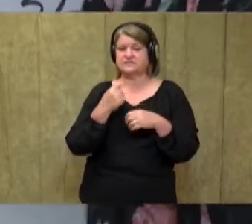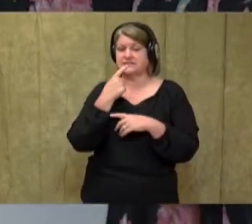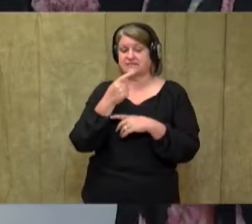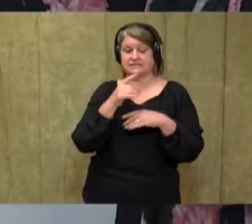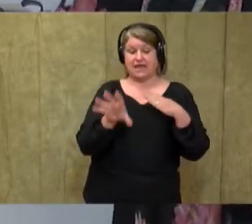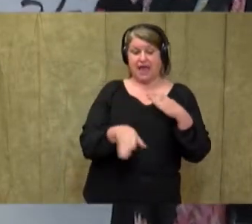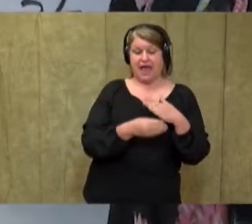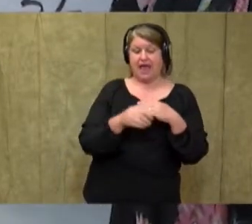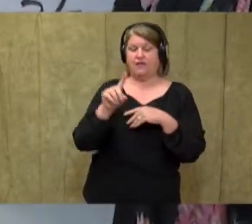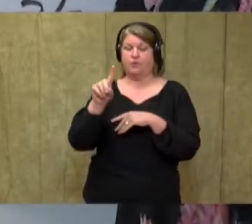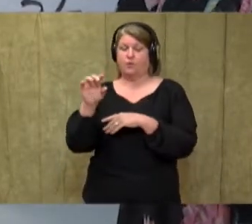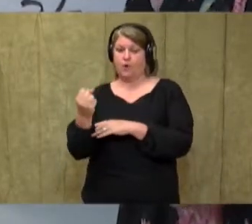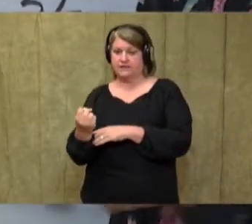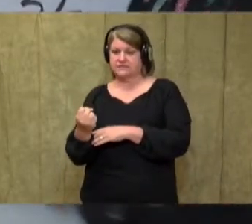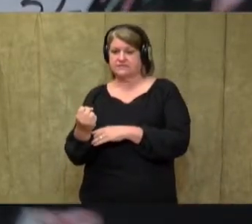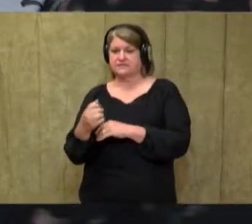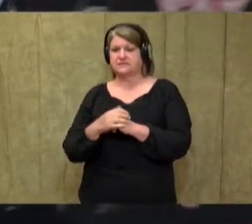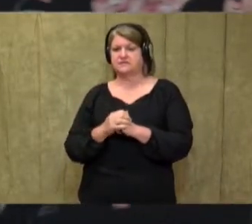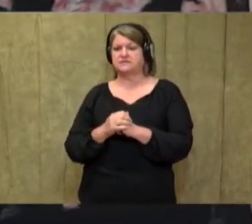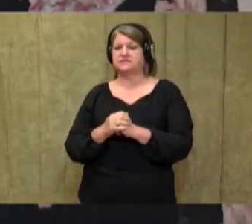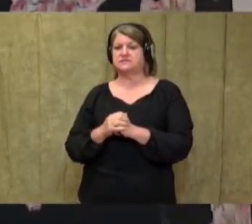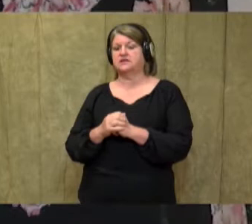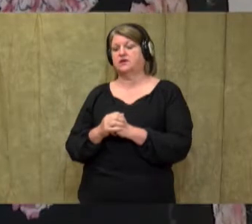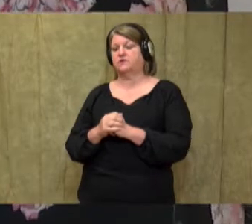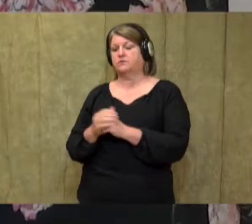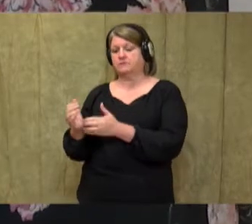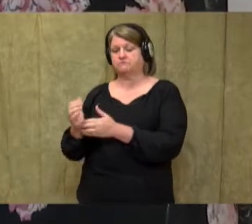ones, so let's bring our ones together.